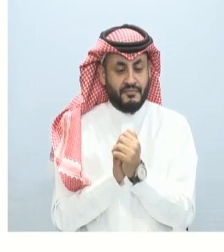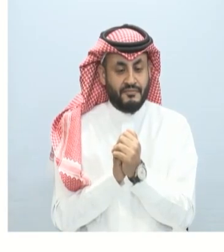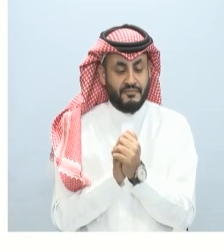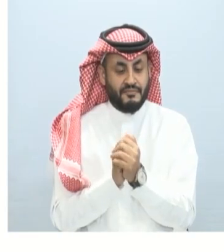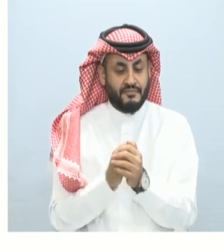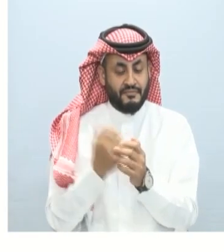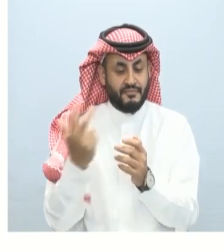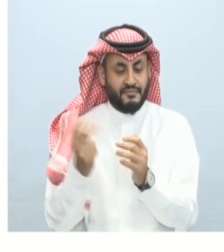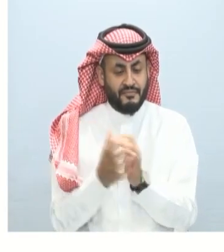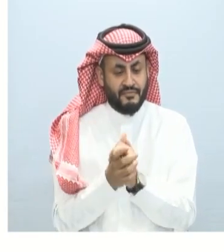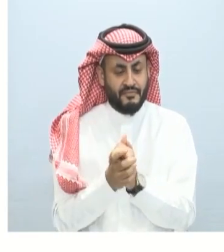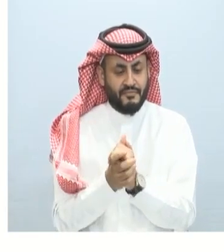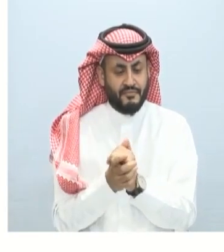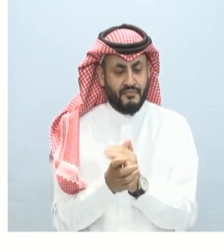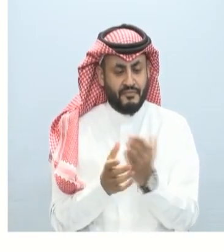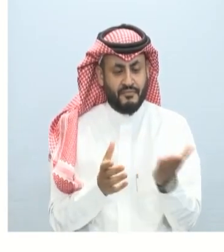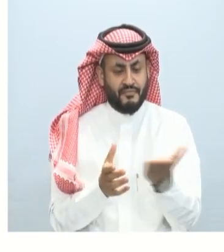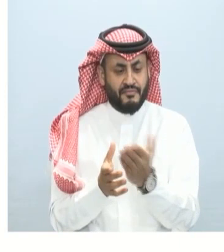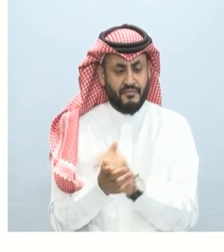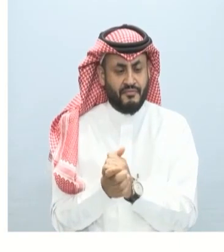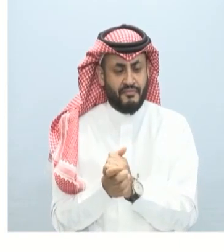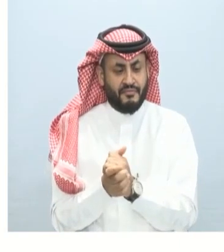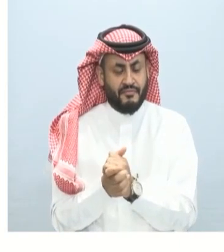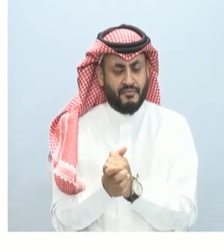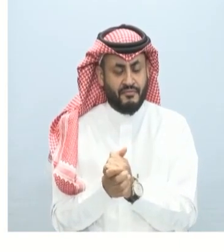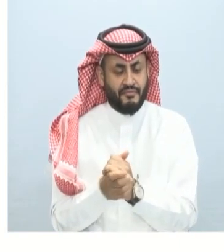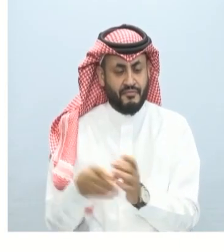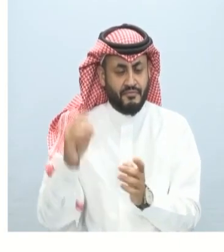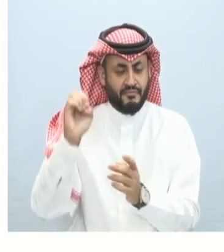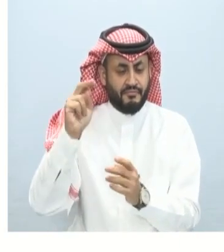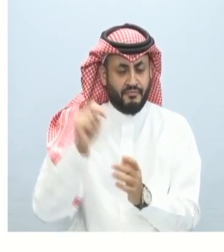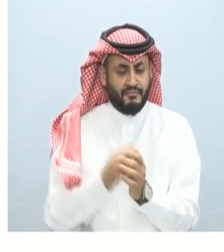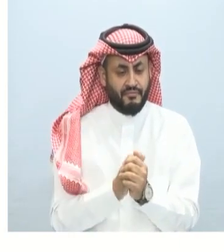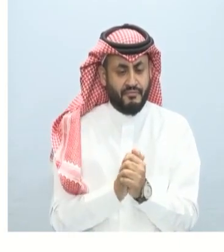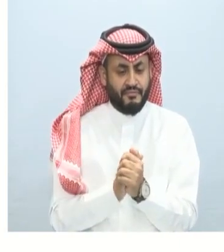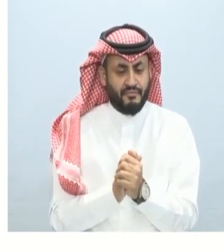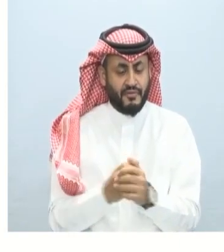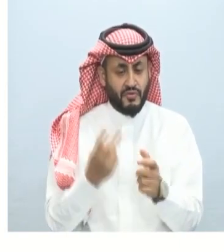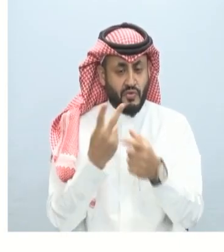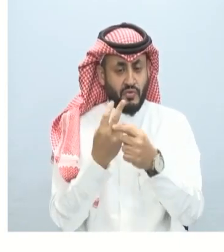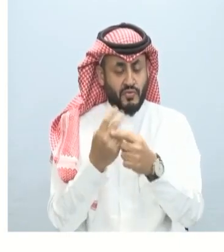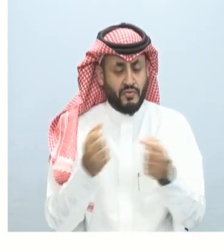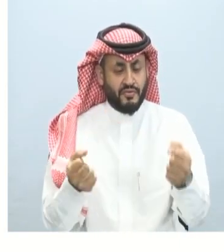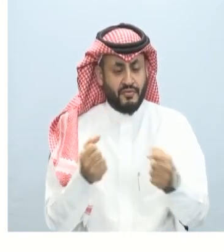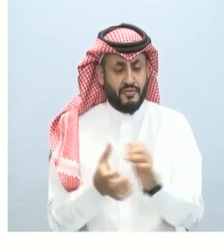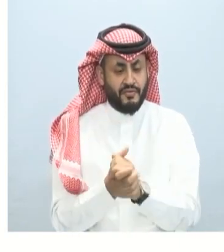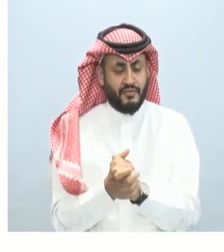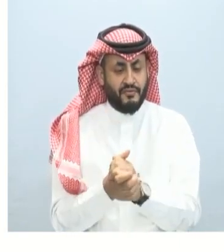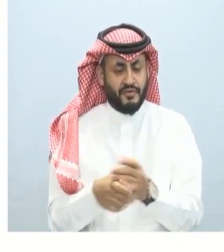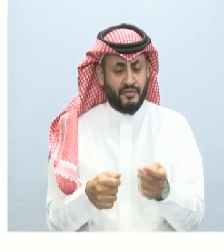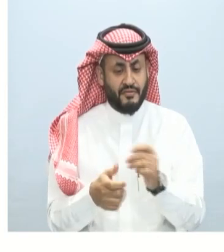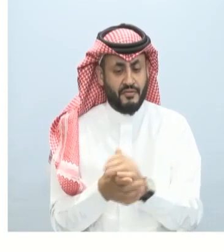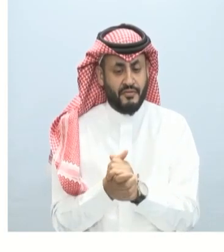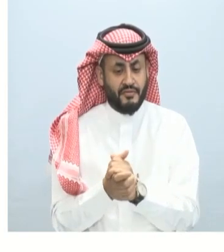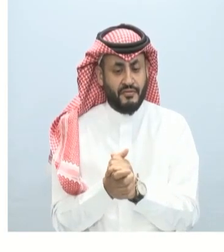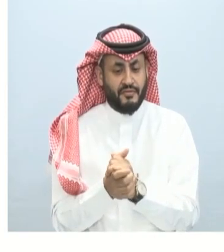Number 3, Don is so materialistic, sorry. Although he already has 2 cars, he's going to buy.